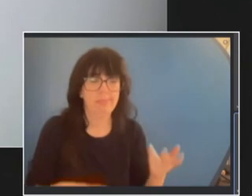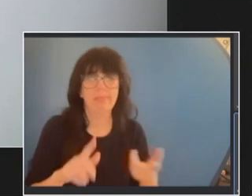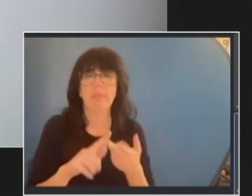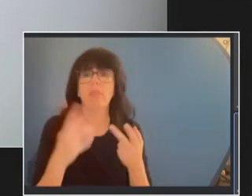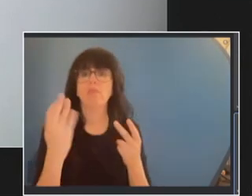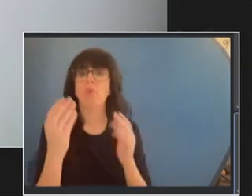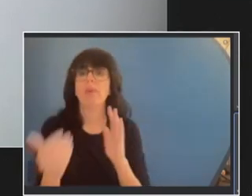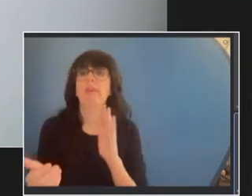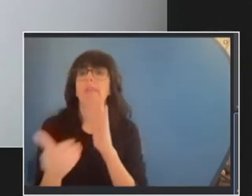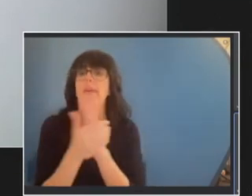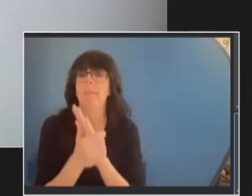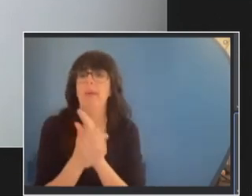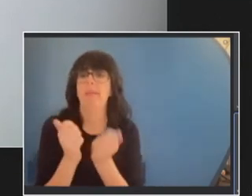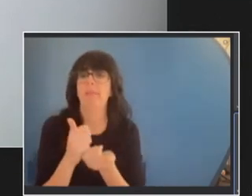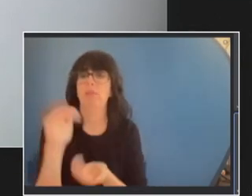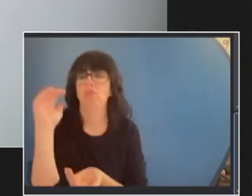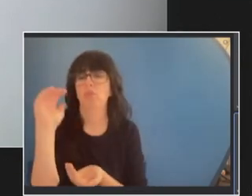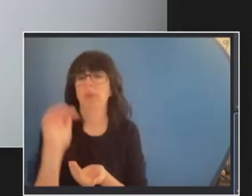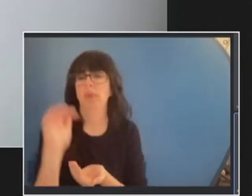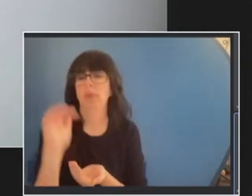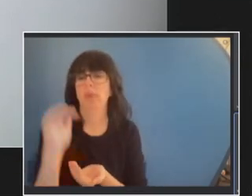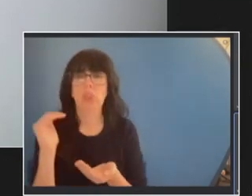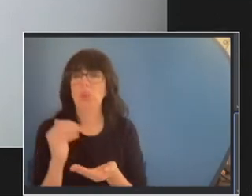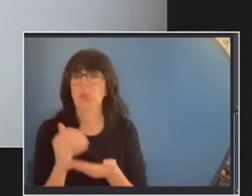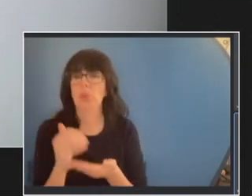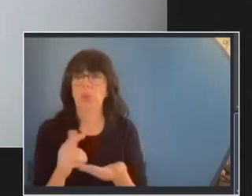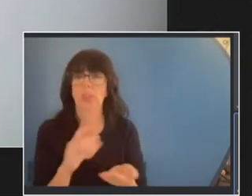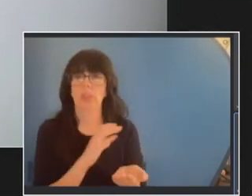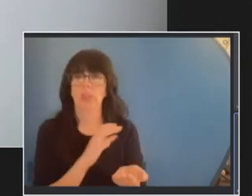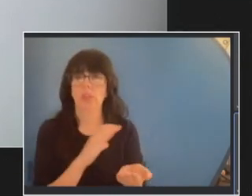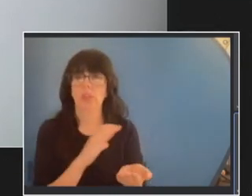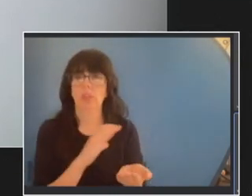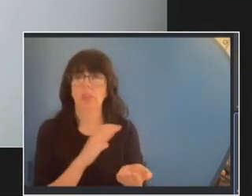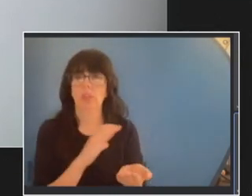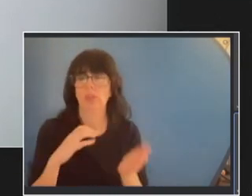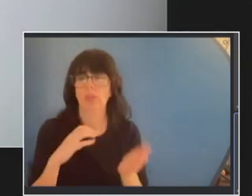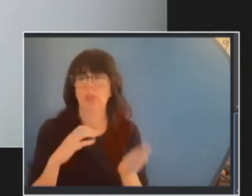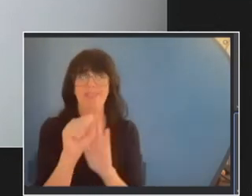congressional representation of states where citizens are